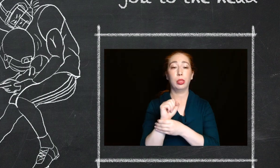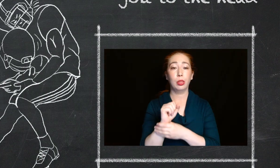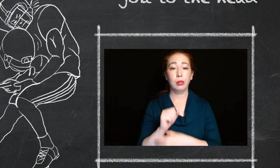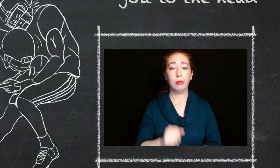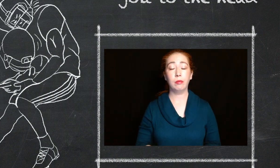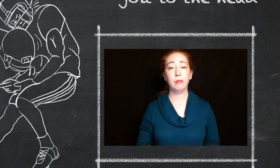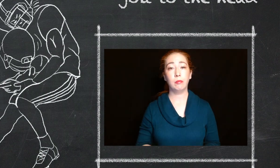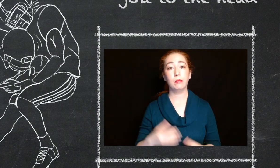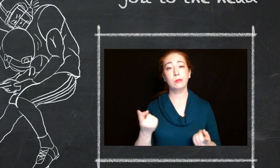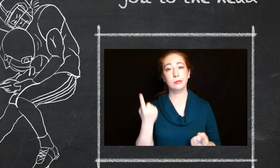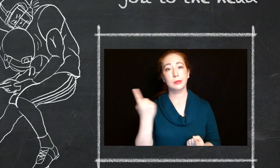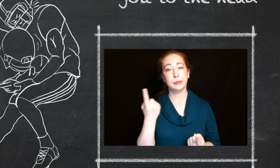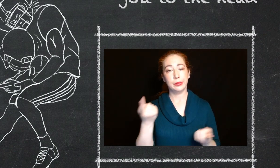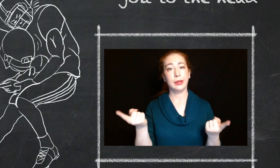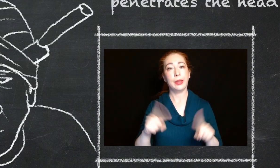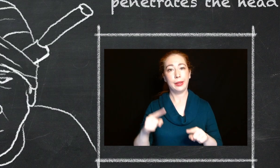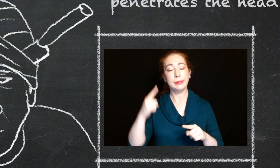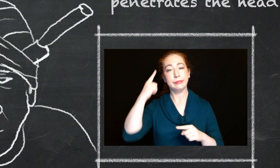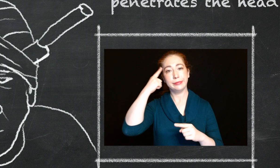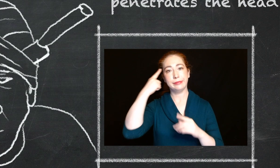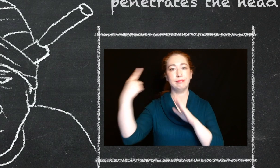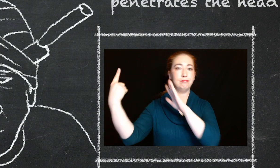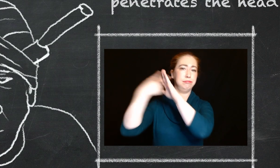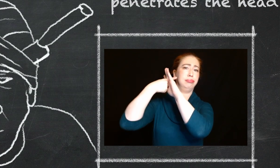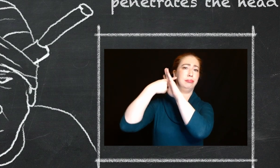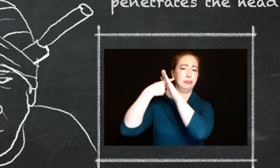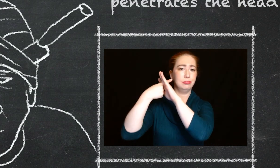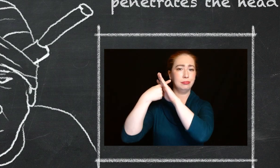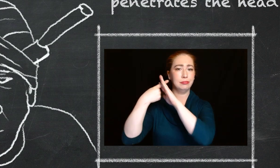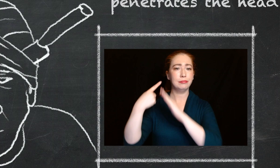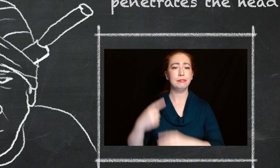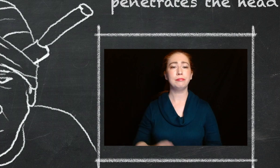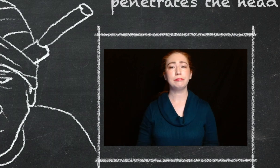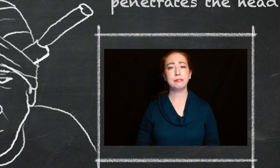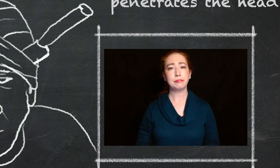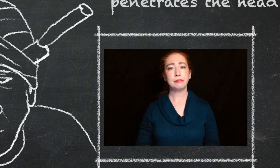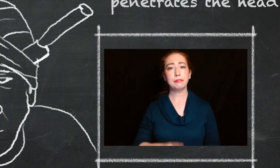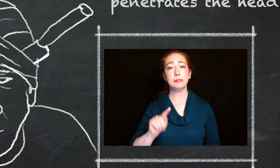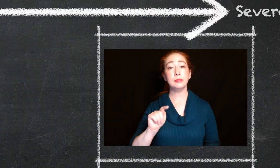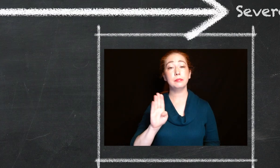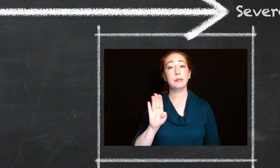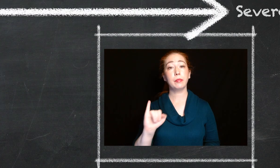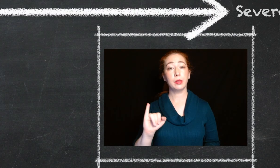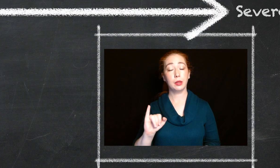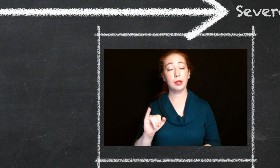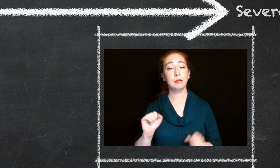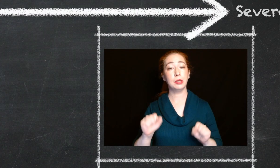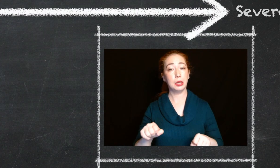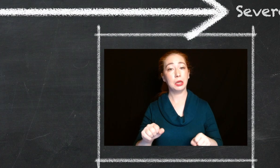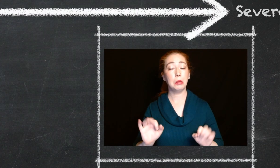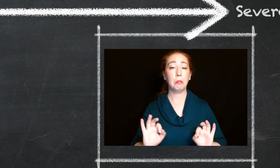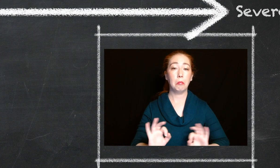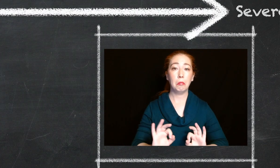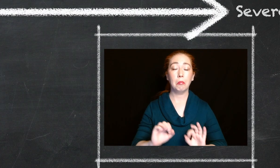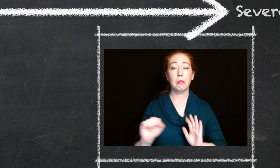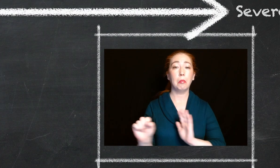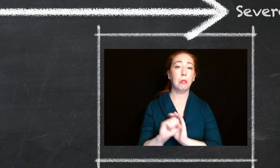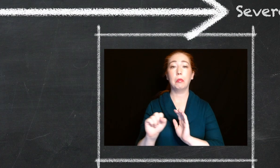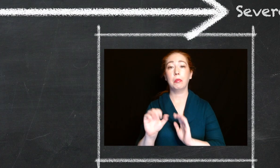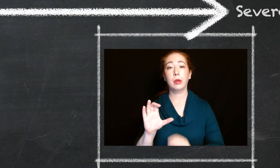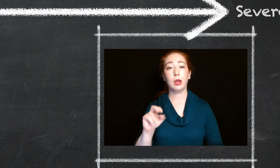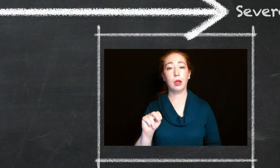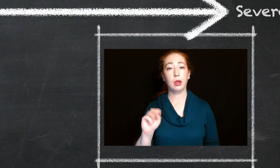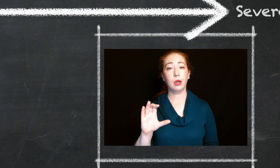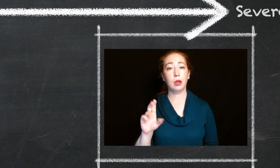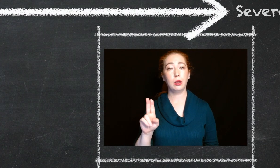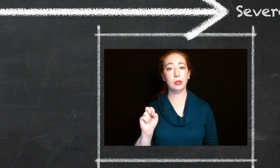a jolt to the head, or when something penetrates the head. A TBI can be as mild as